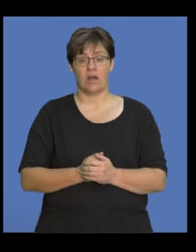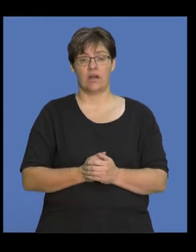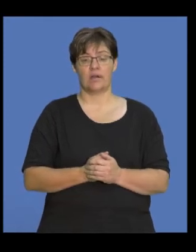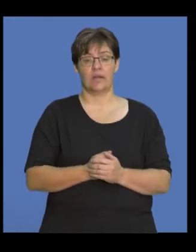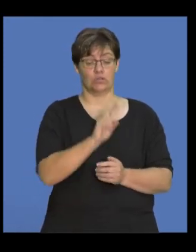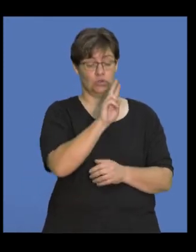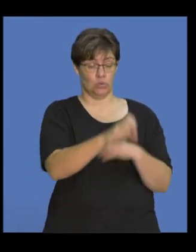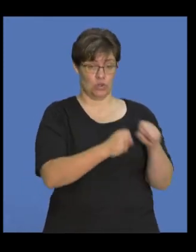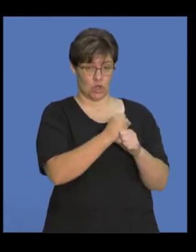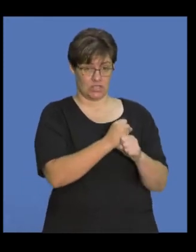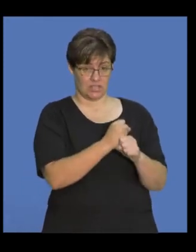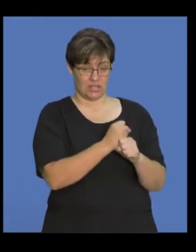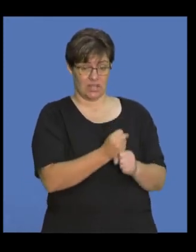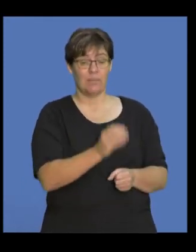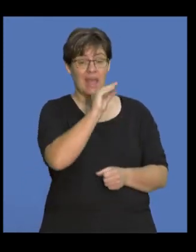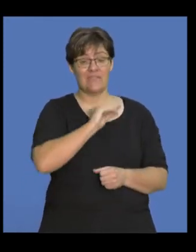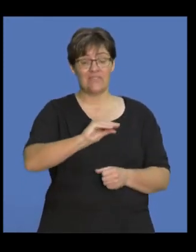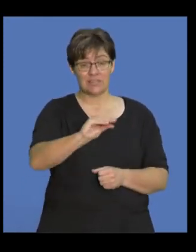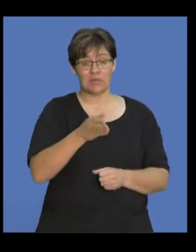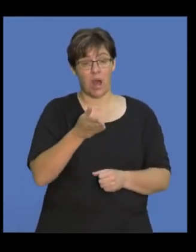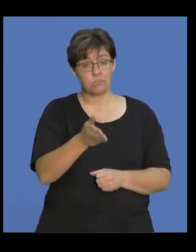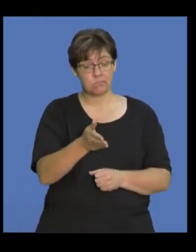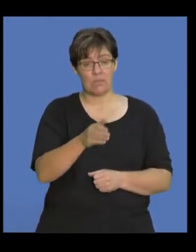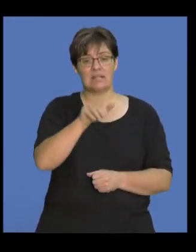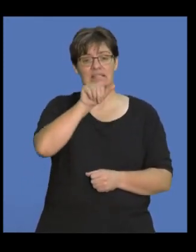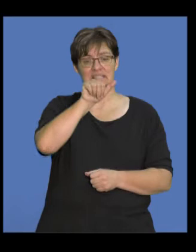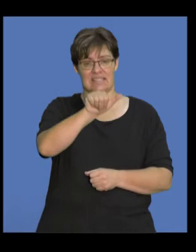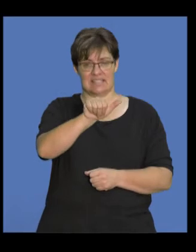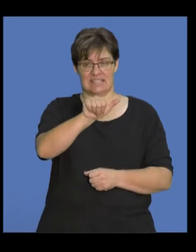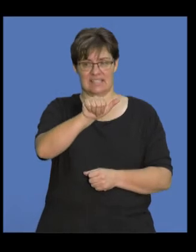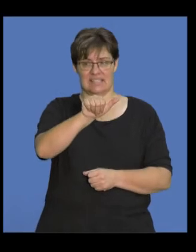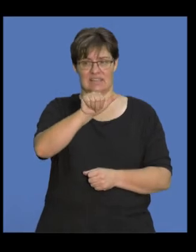end of 2 years, Nceba's investment was